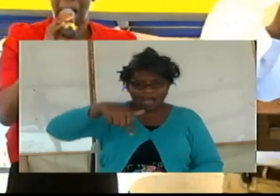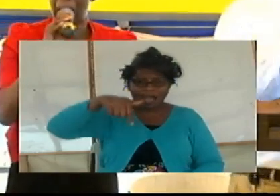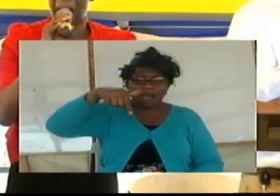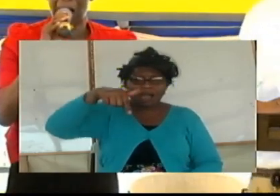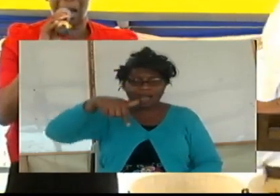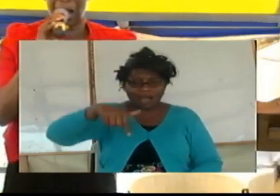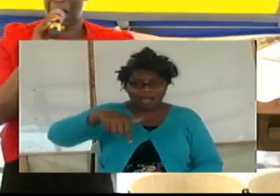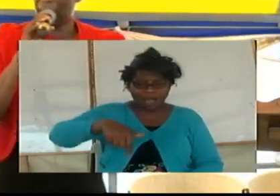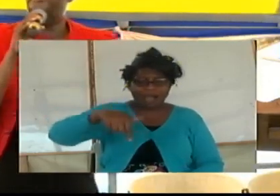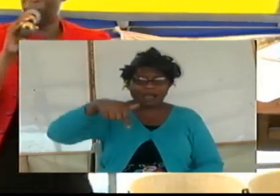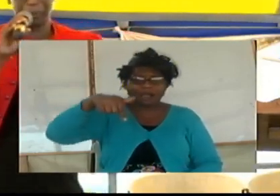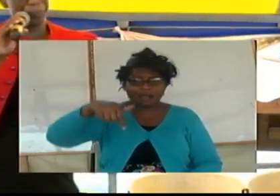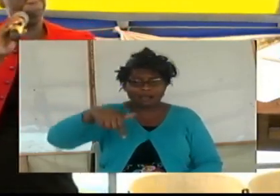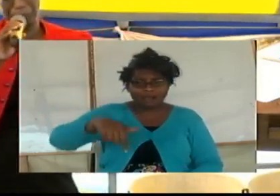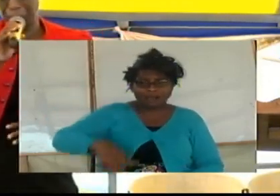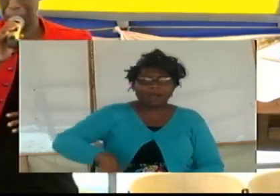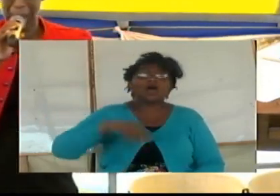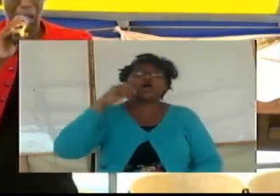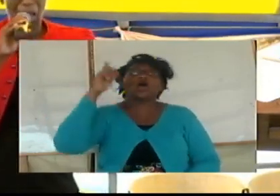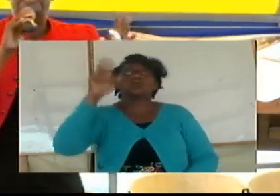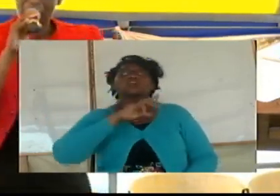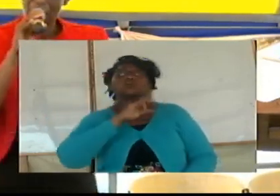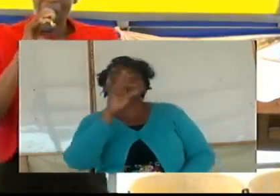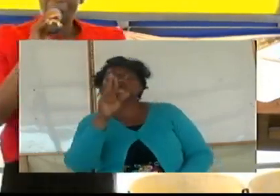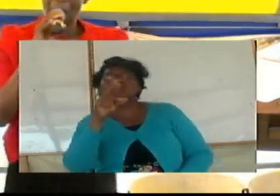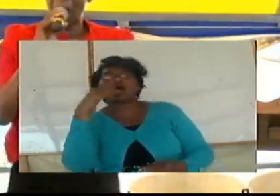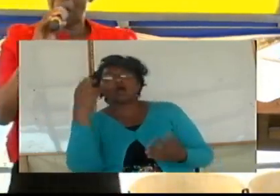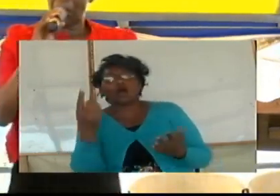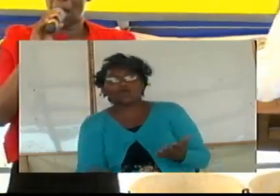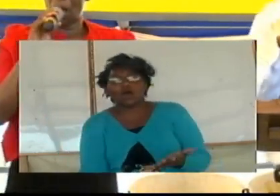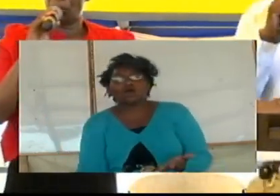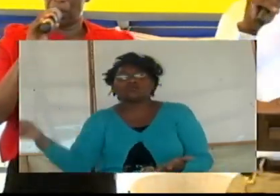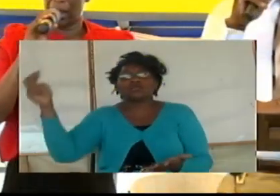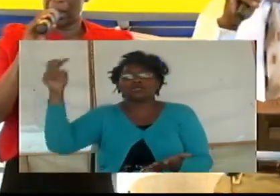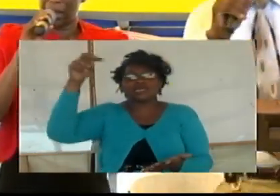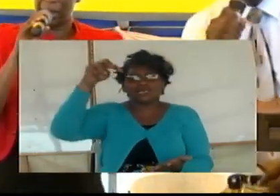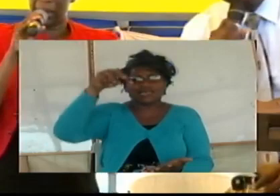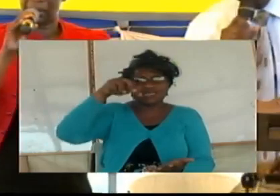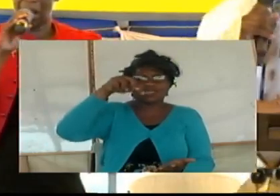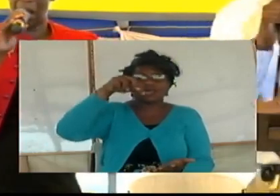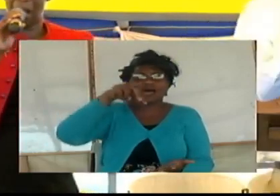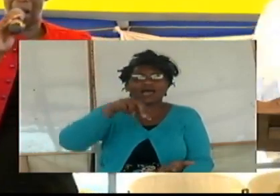down. That could not hold down.